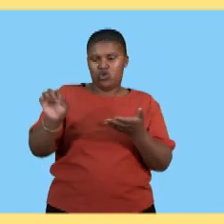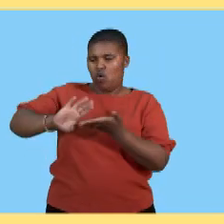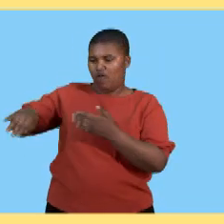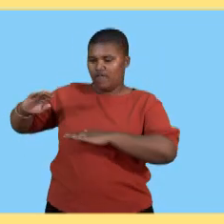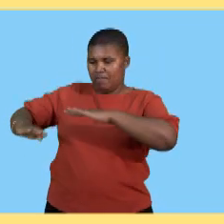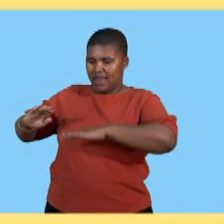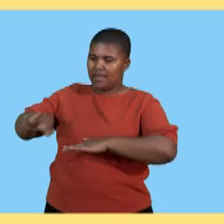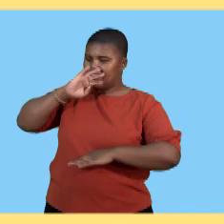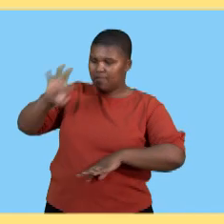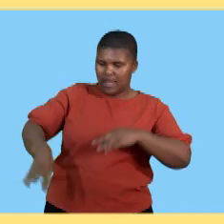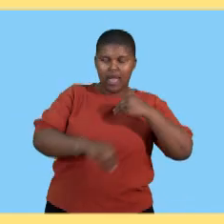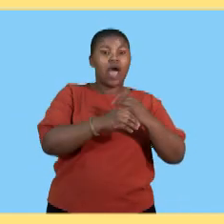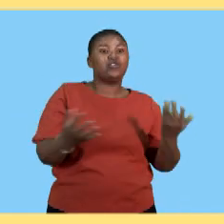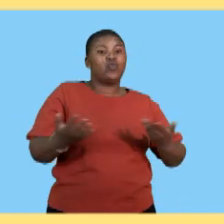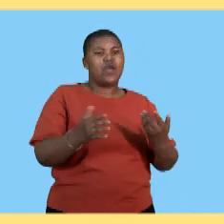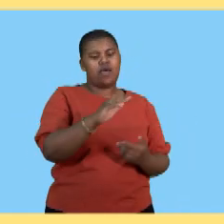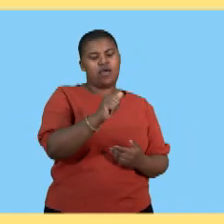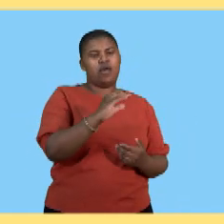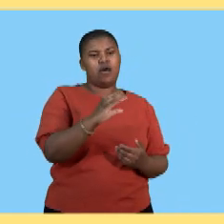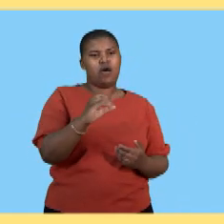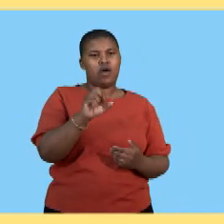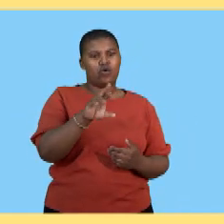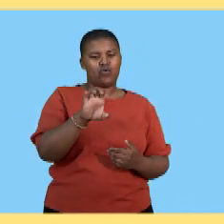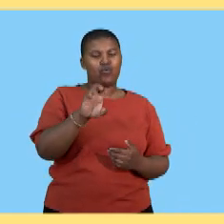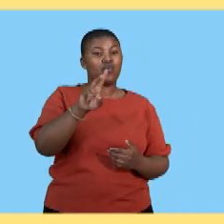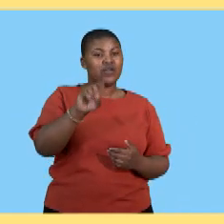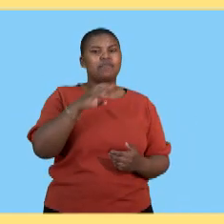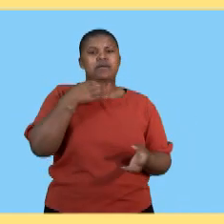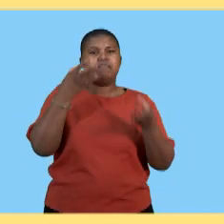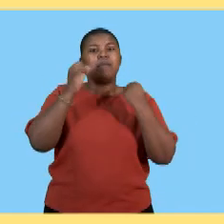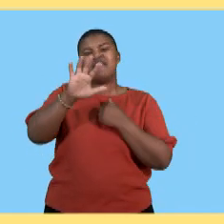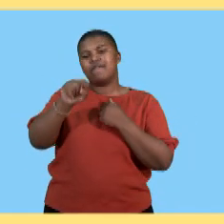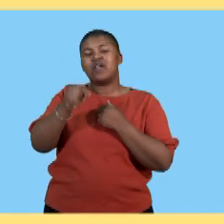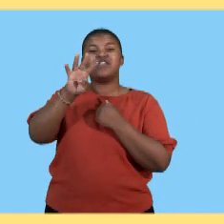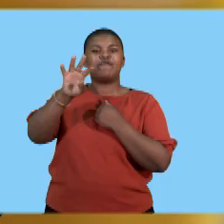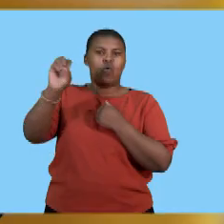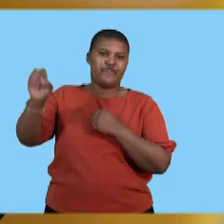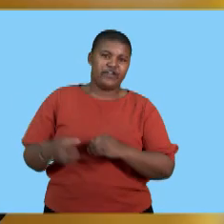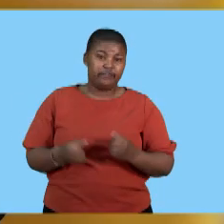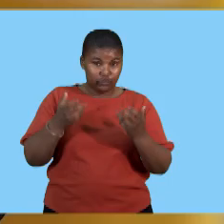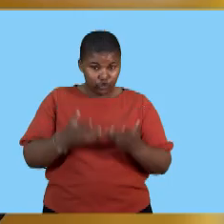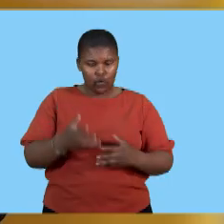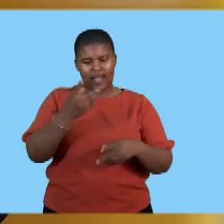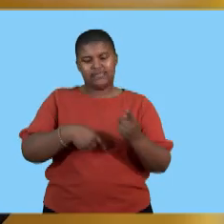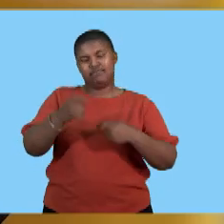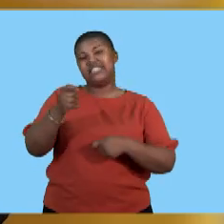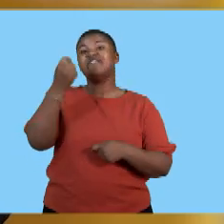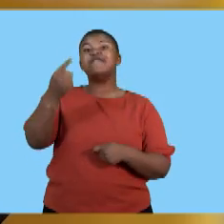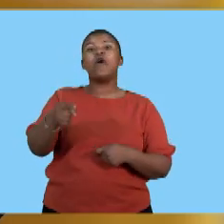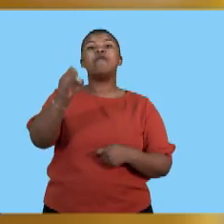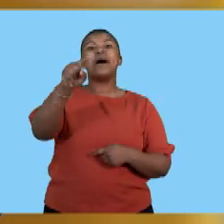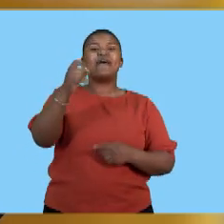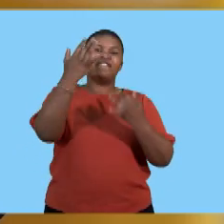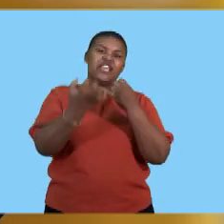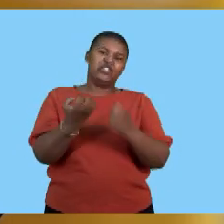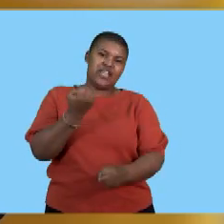the list of balances. Then I add the accrued amount so that I can have my 5,400. That is the expense for